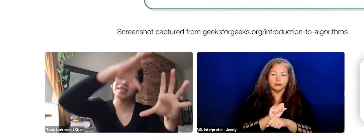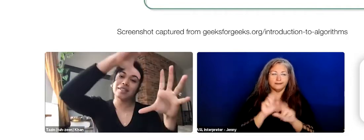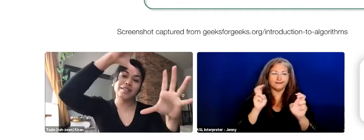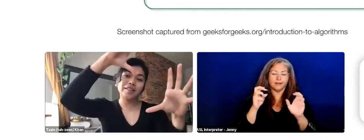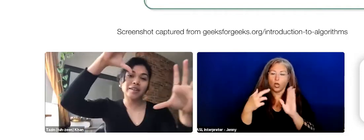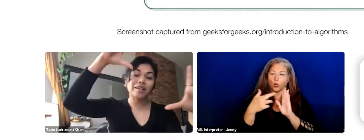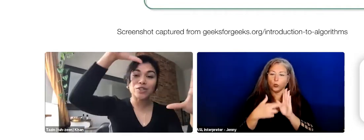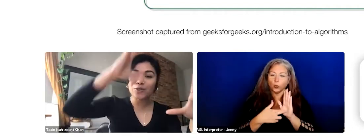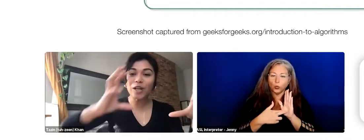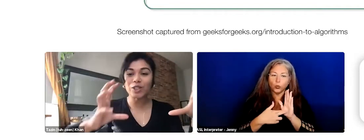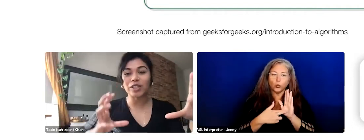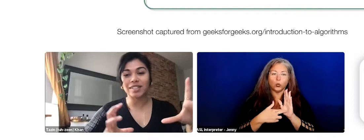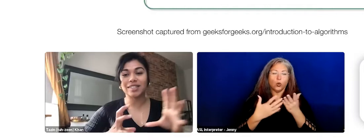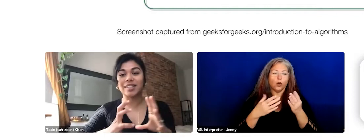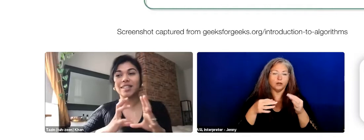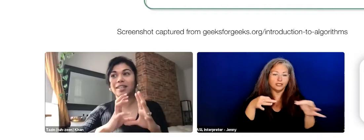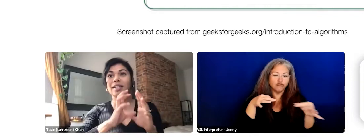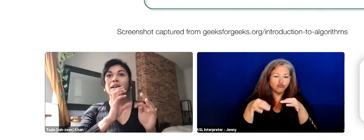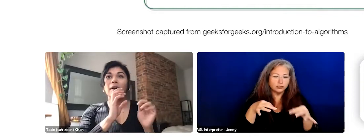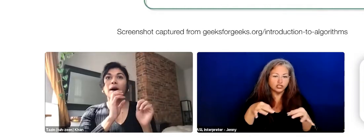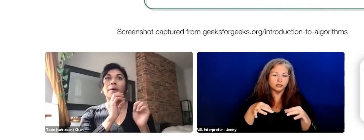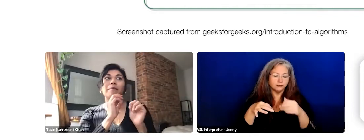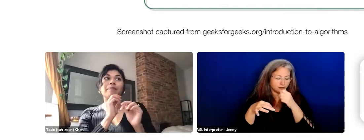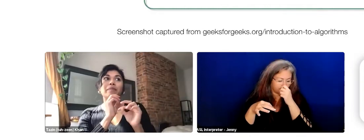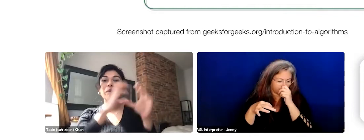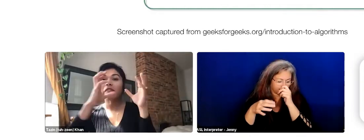rules, the instructions, the